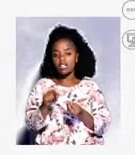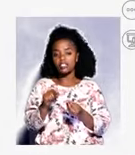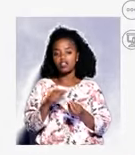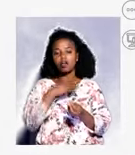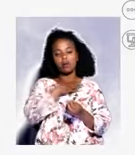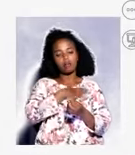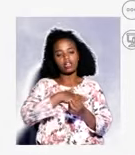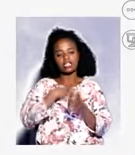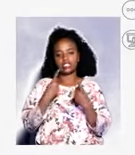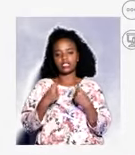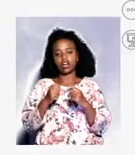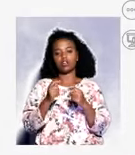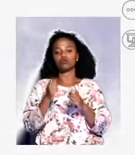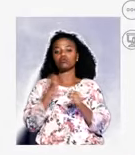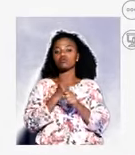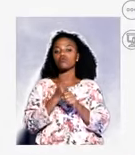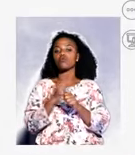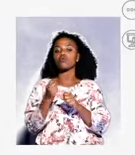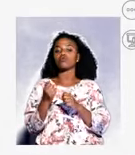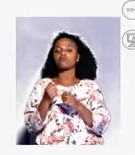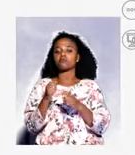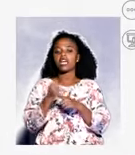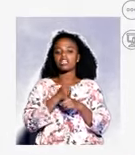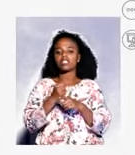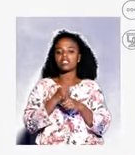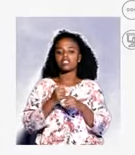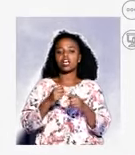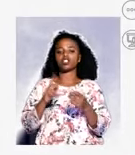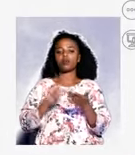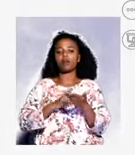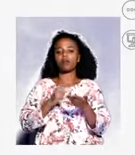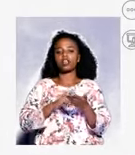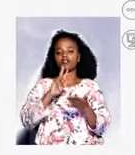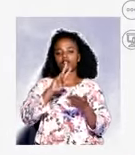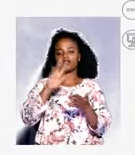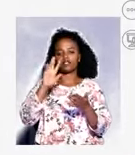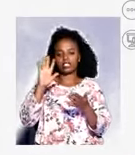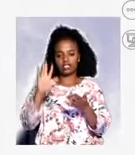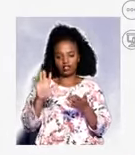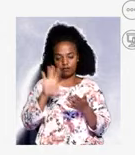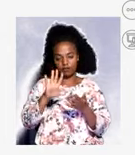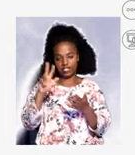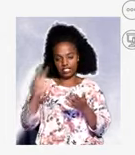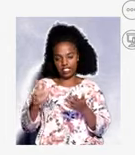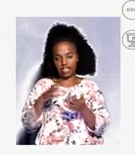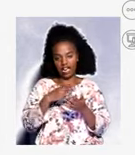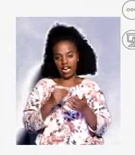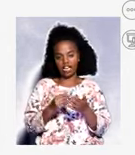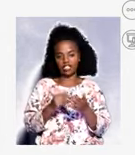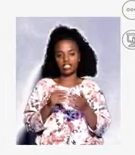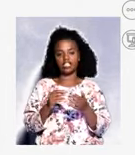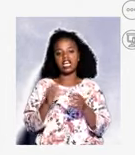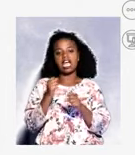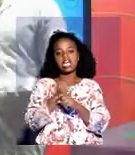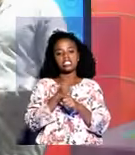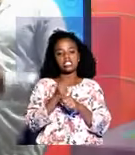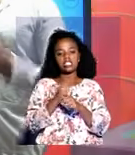please try to do exercise 2.6 on page 53 and exercise 2.7 on page